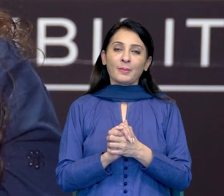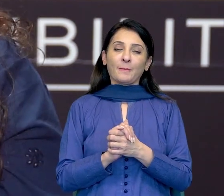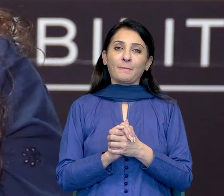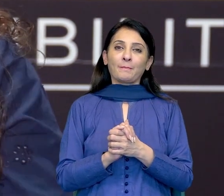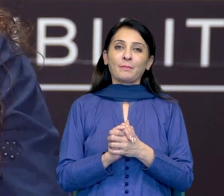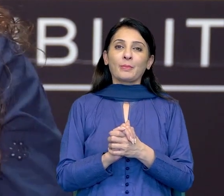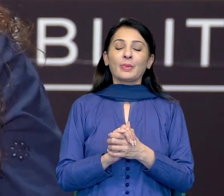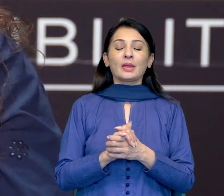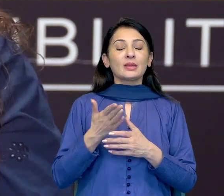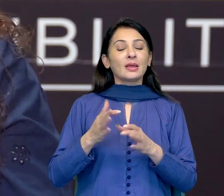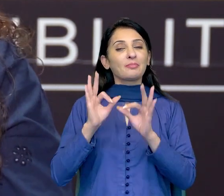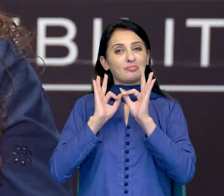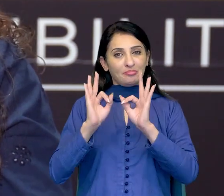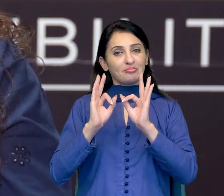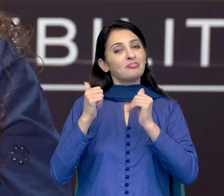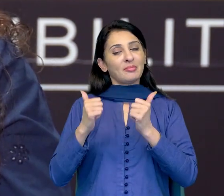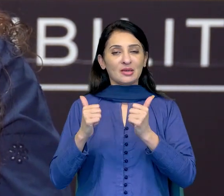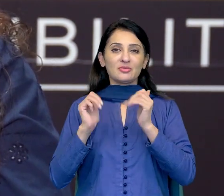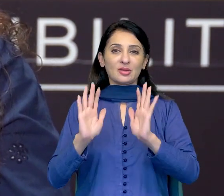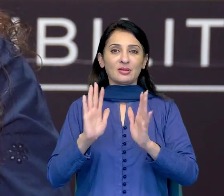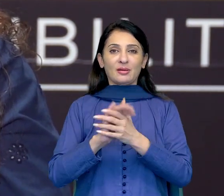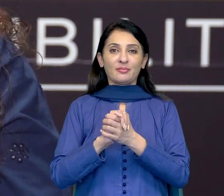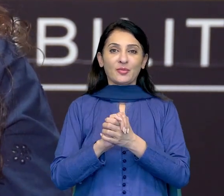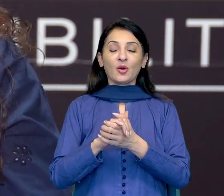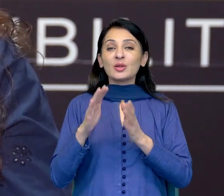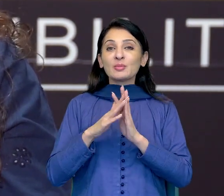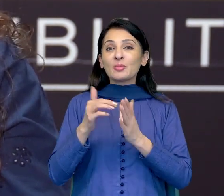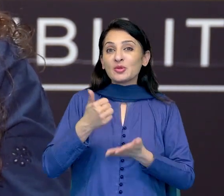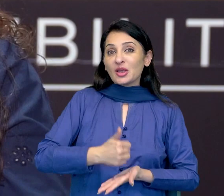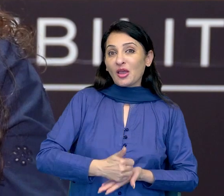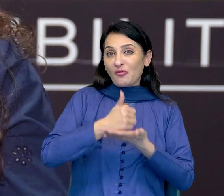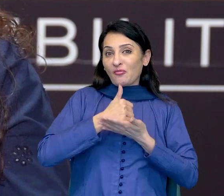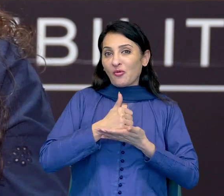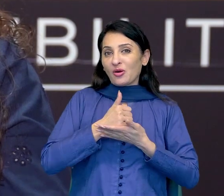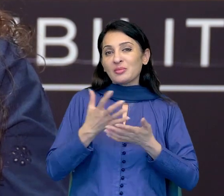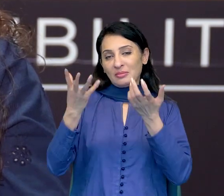really made it very beautiful and very rewarding